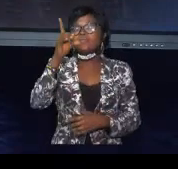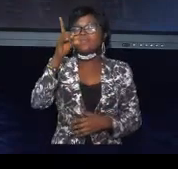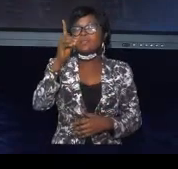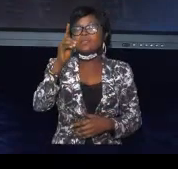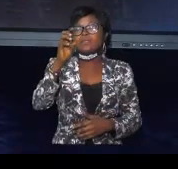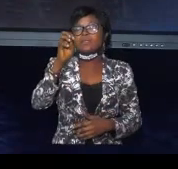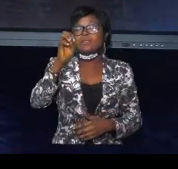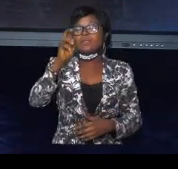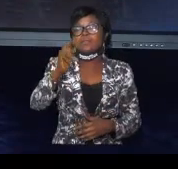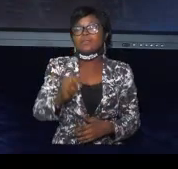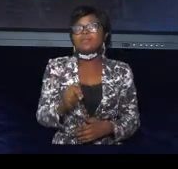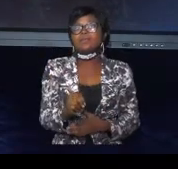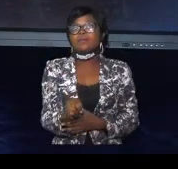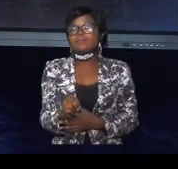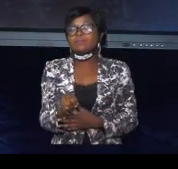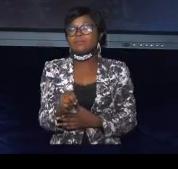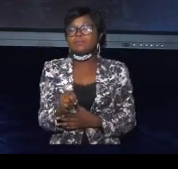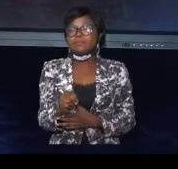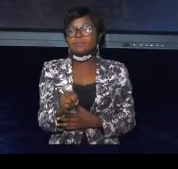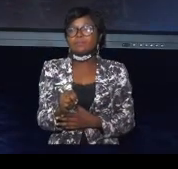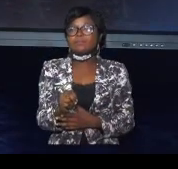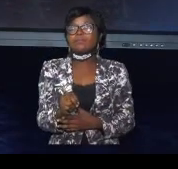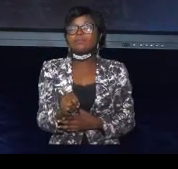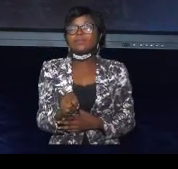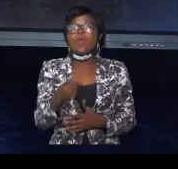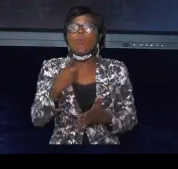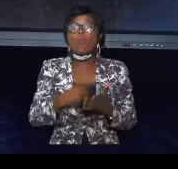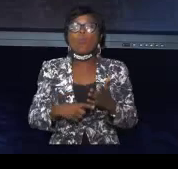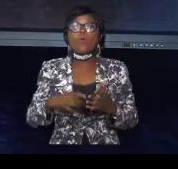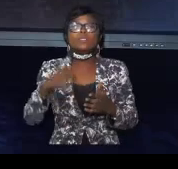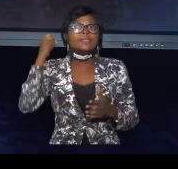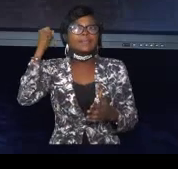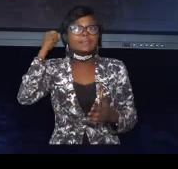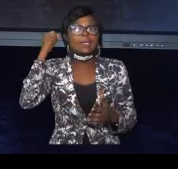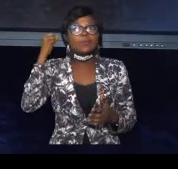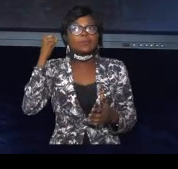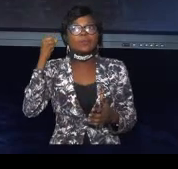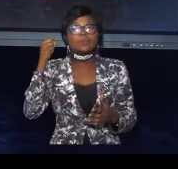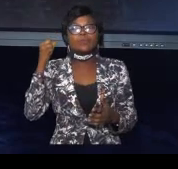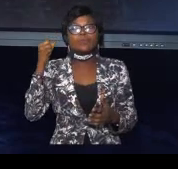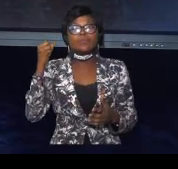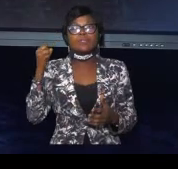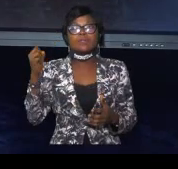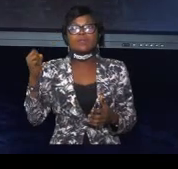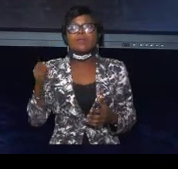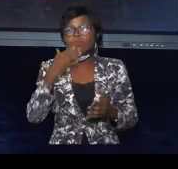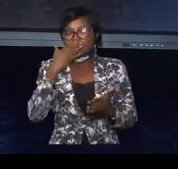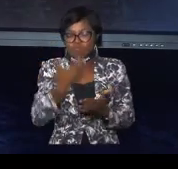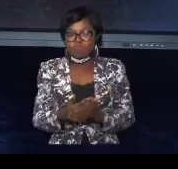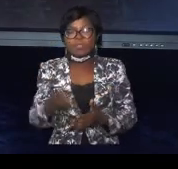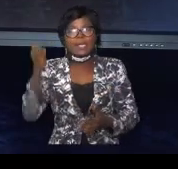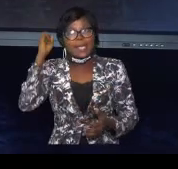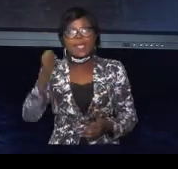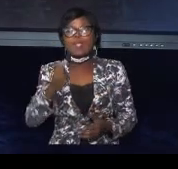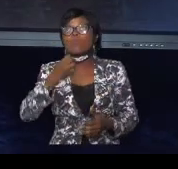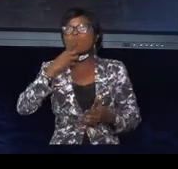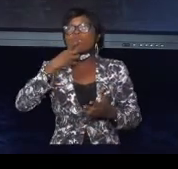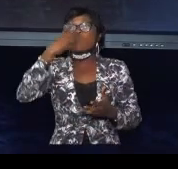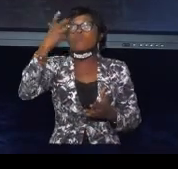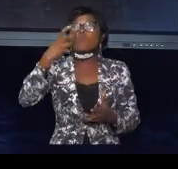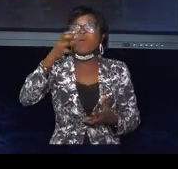the den. A lion lives in the den. What sound does it make? Good.